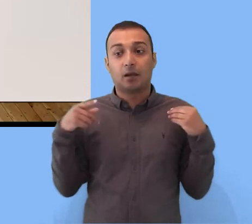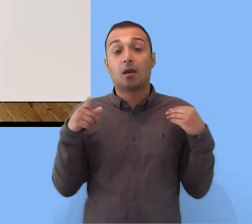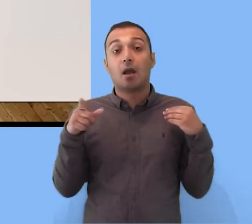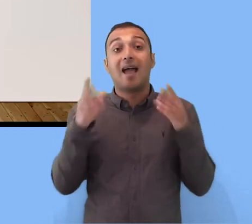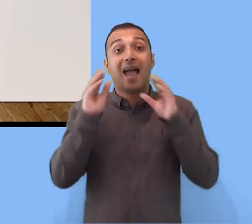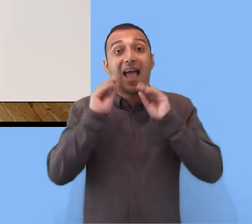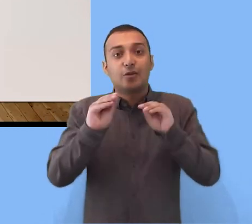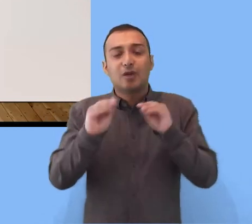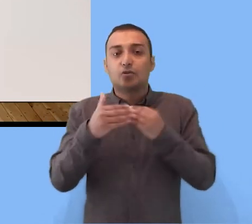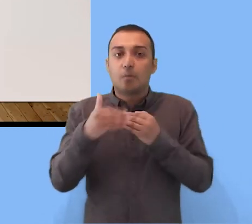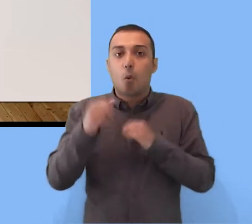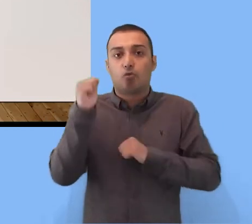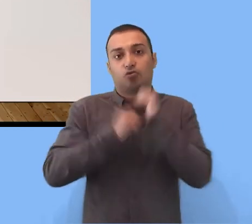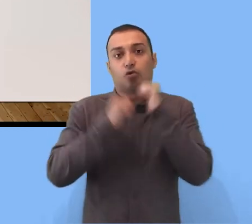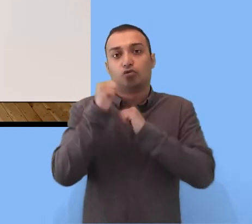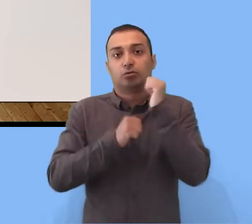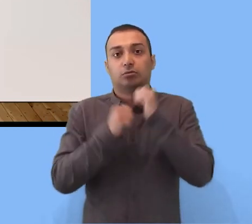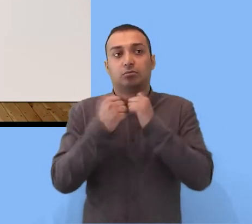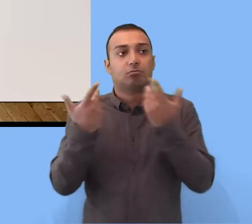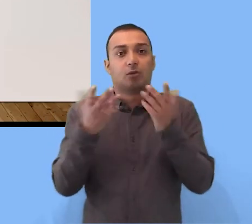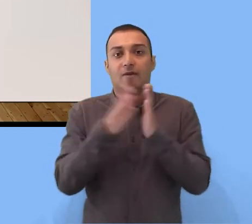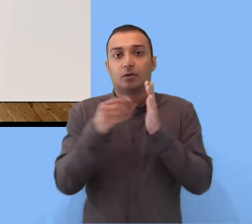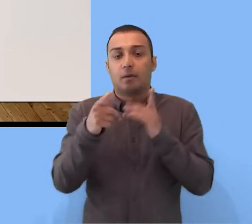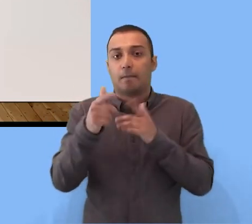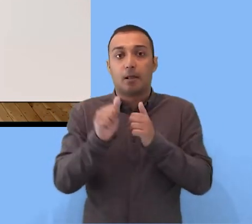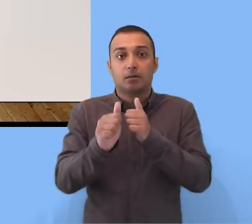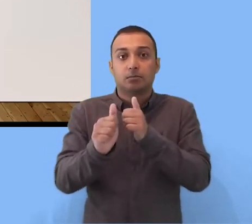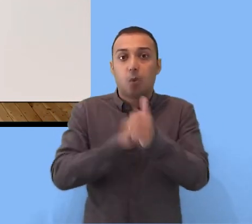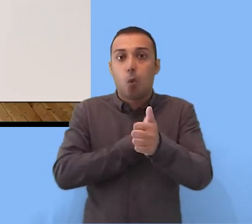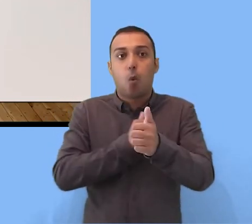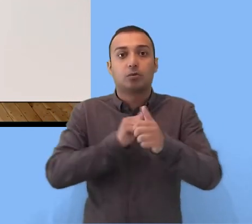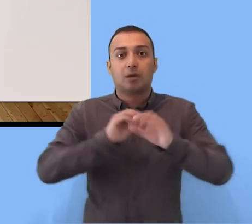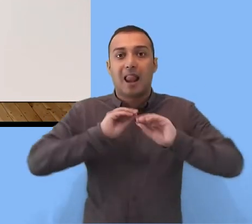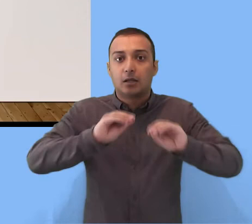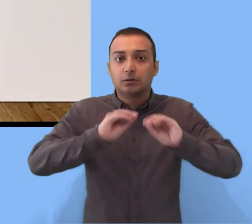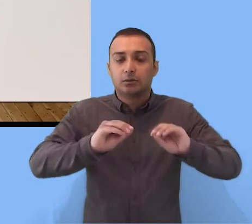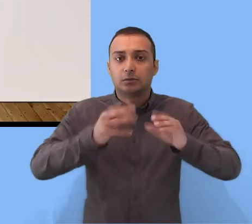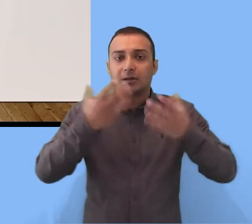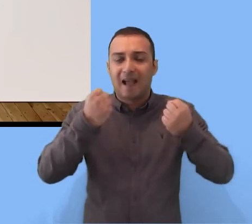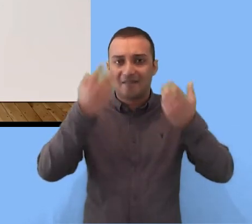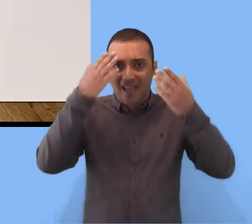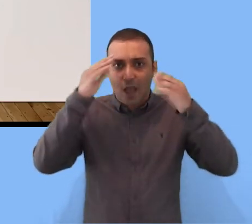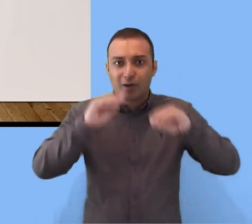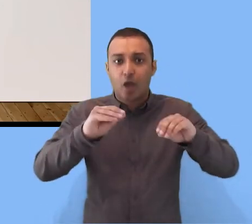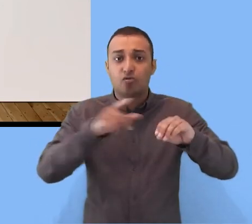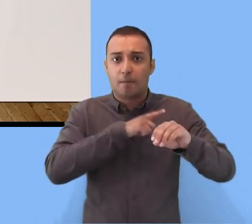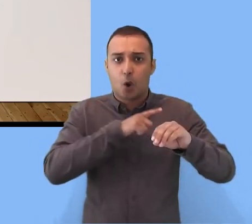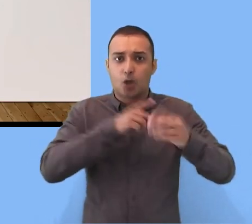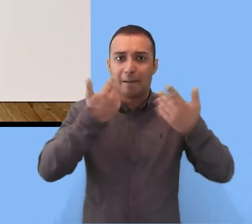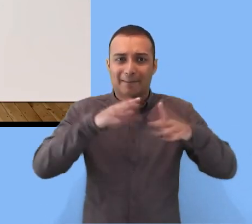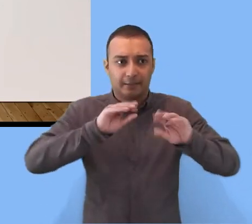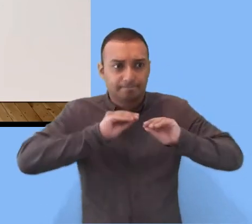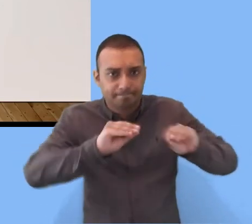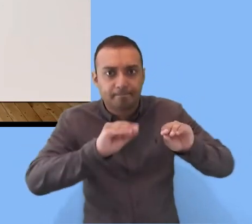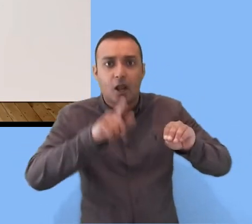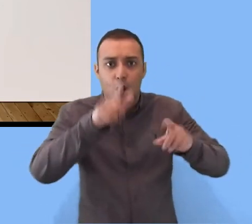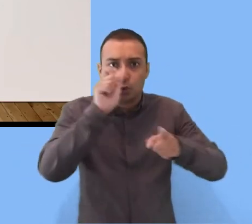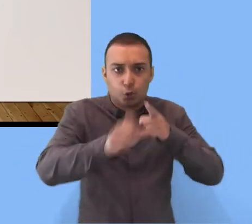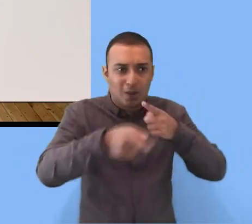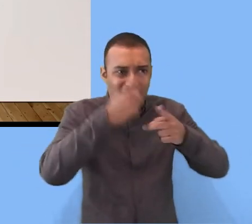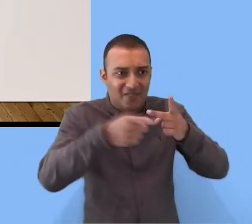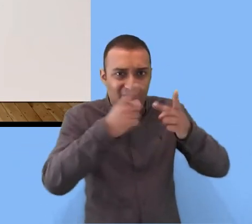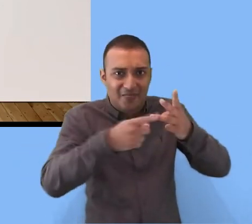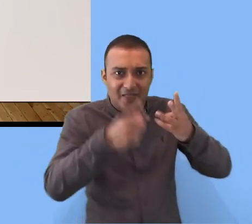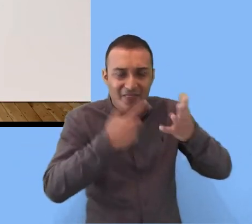learning. Sports lessons have elements of education in them because it's intentional learning and it's got rules around